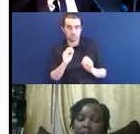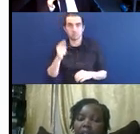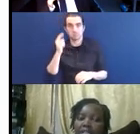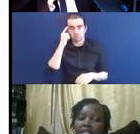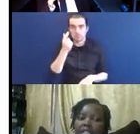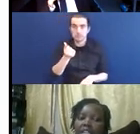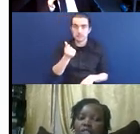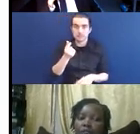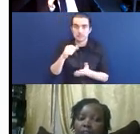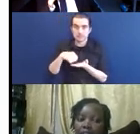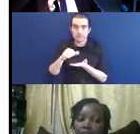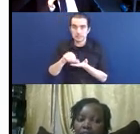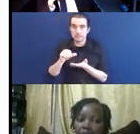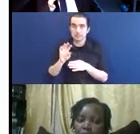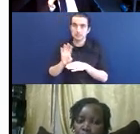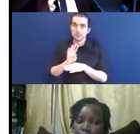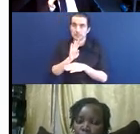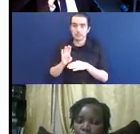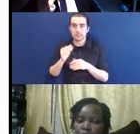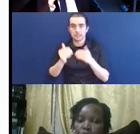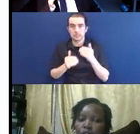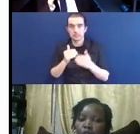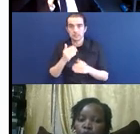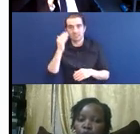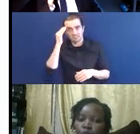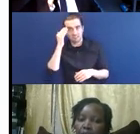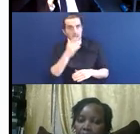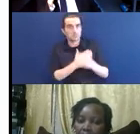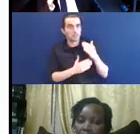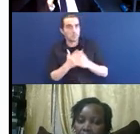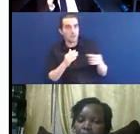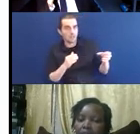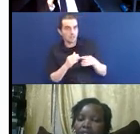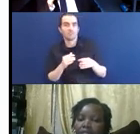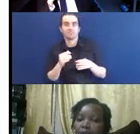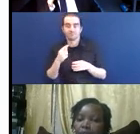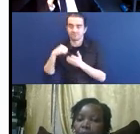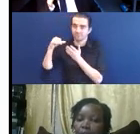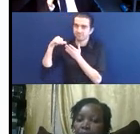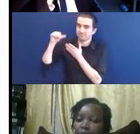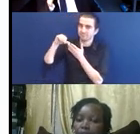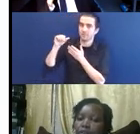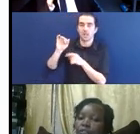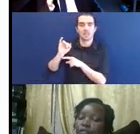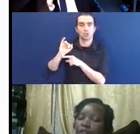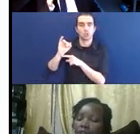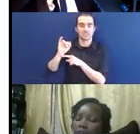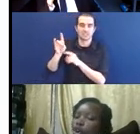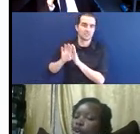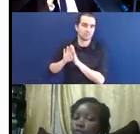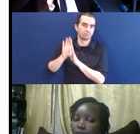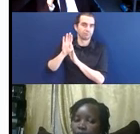increase as a result of hiring disabled people. Do relax and make the disabled applicant